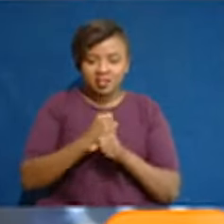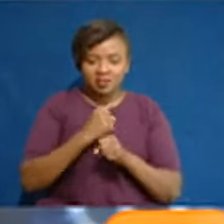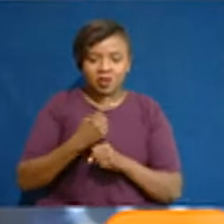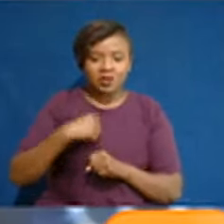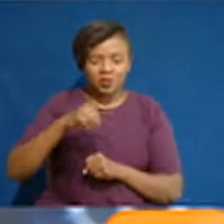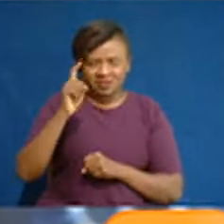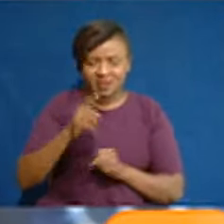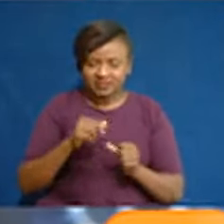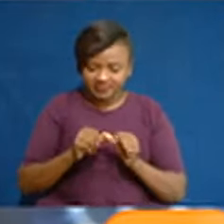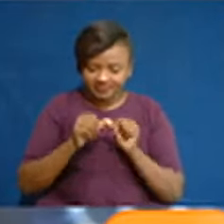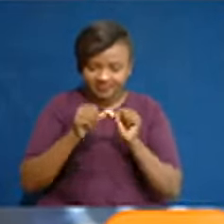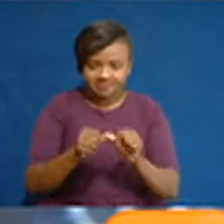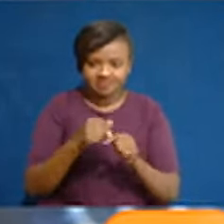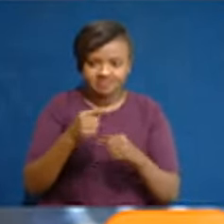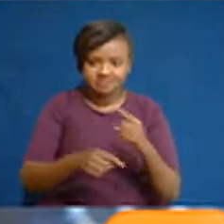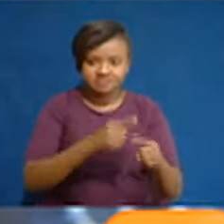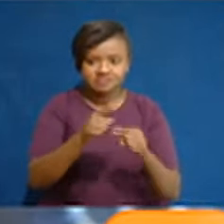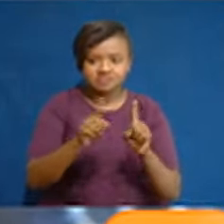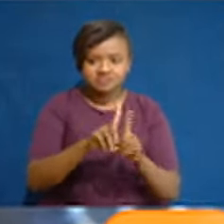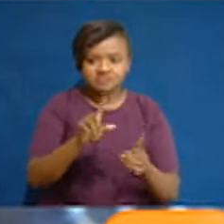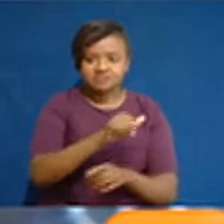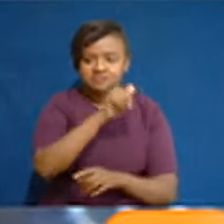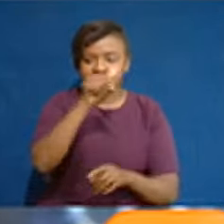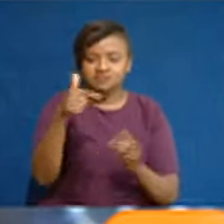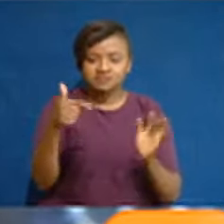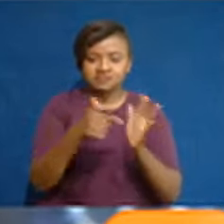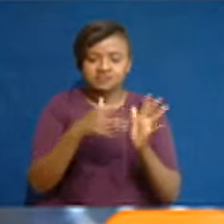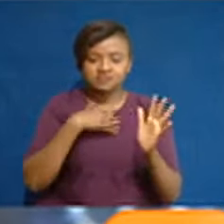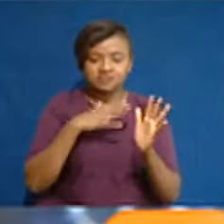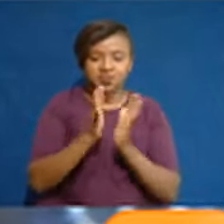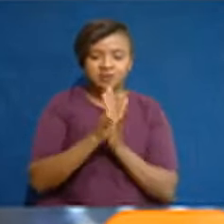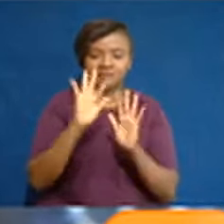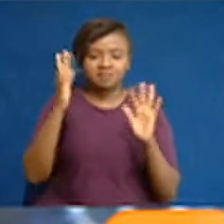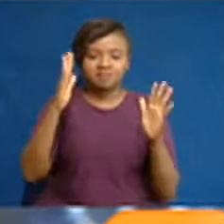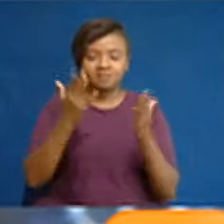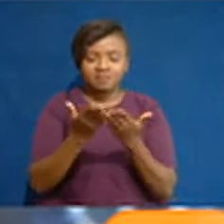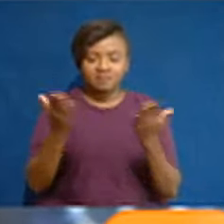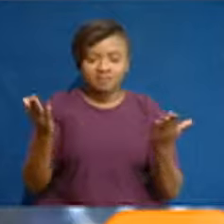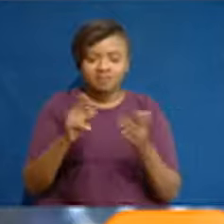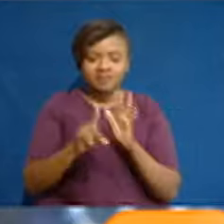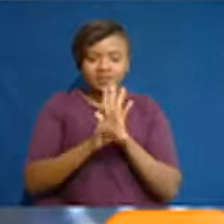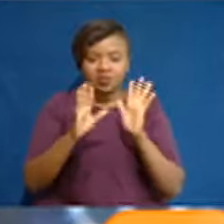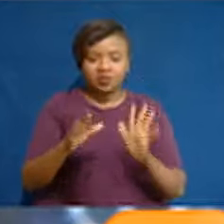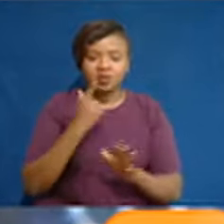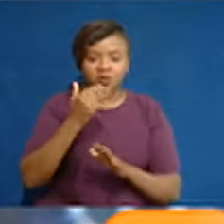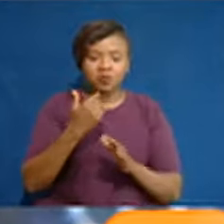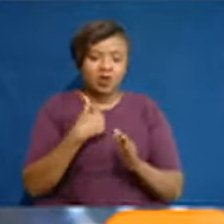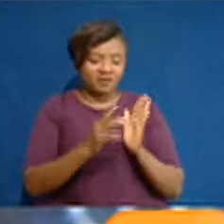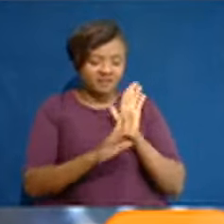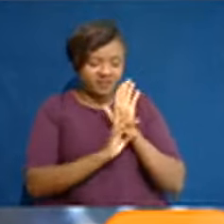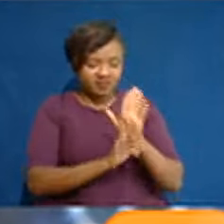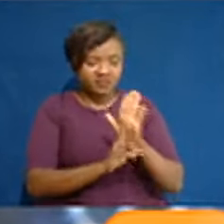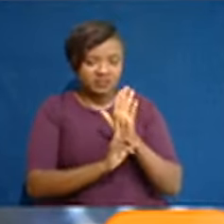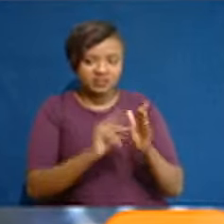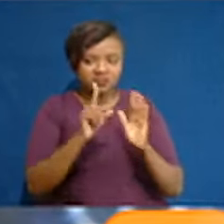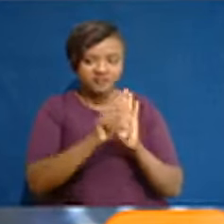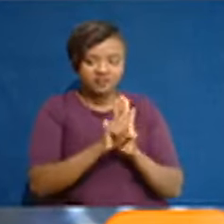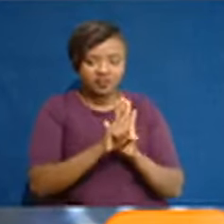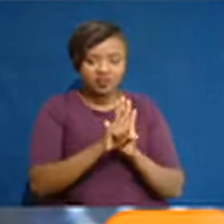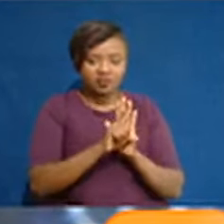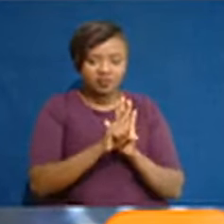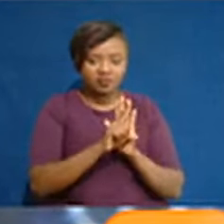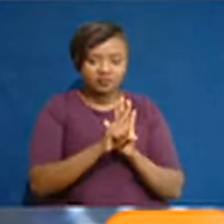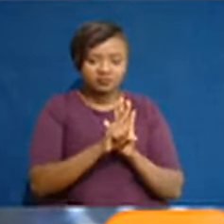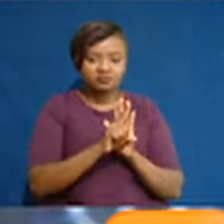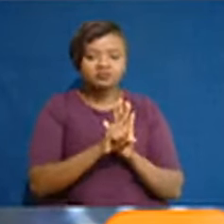The third area really has been, and I just want to shout out not just to the lawyers who've been doing the legal representation work, but to medical officers, who set